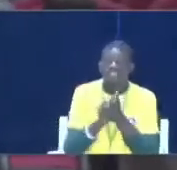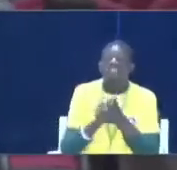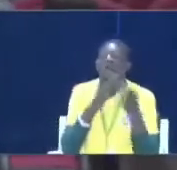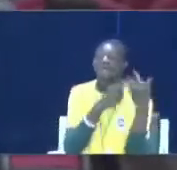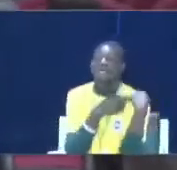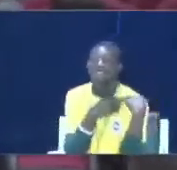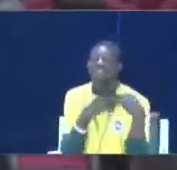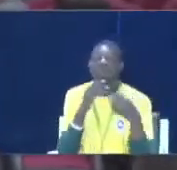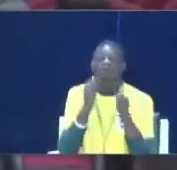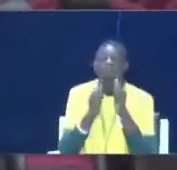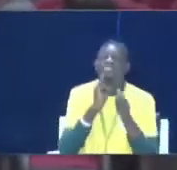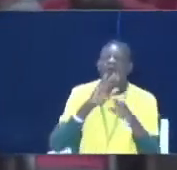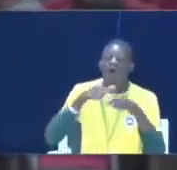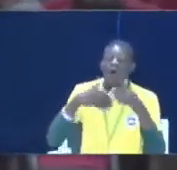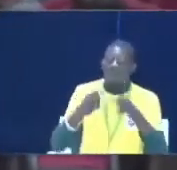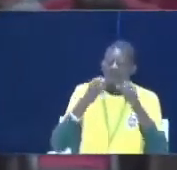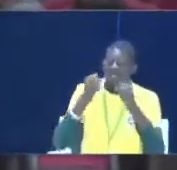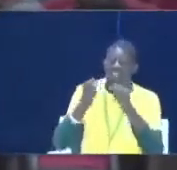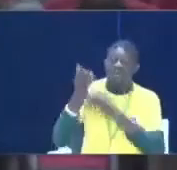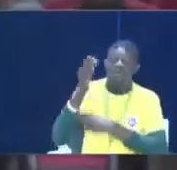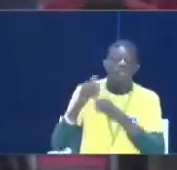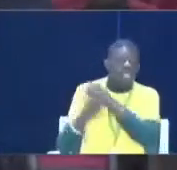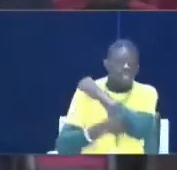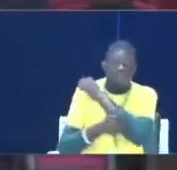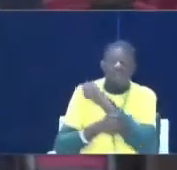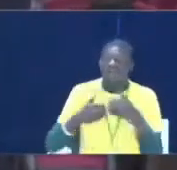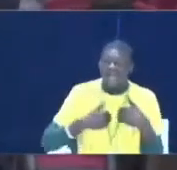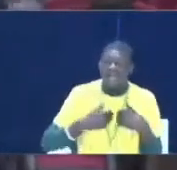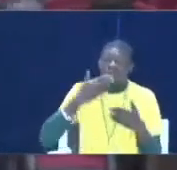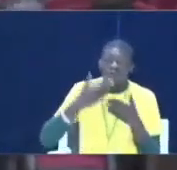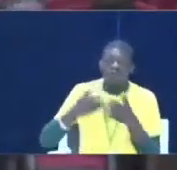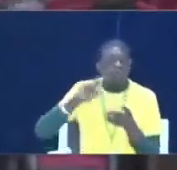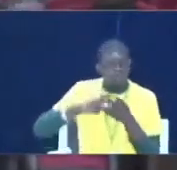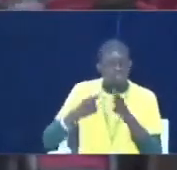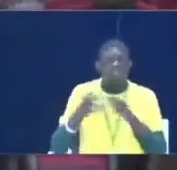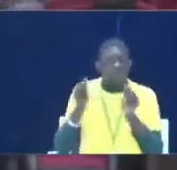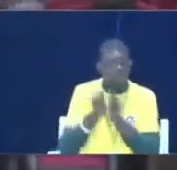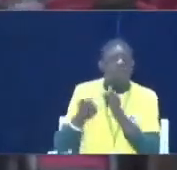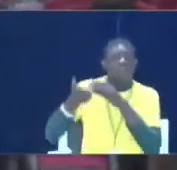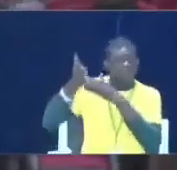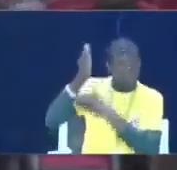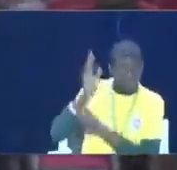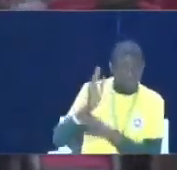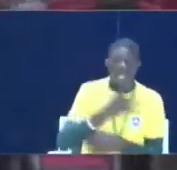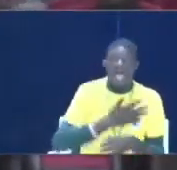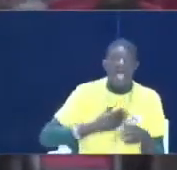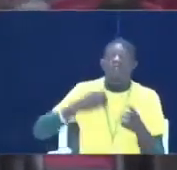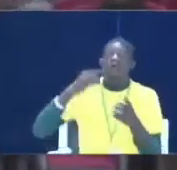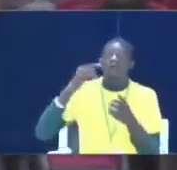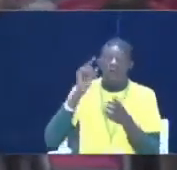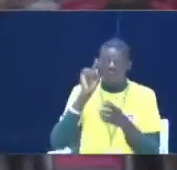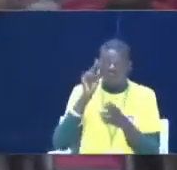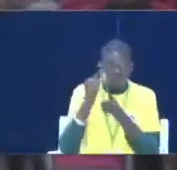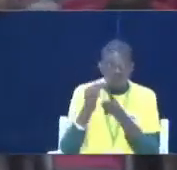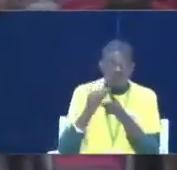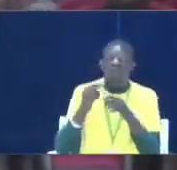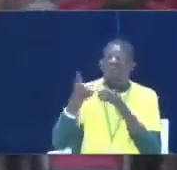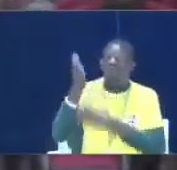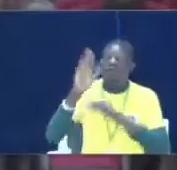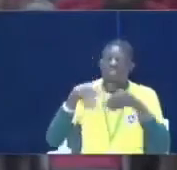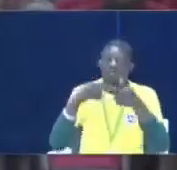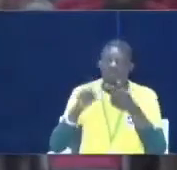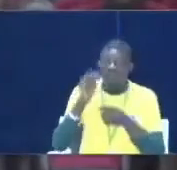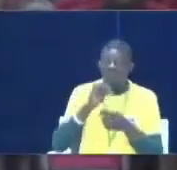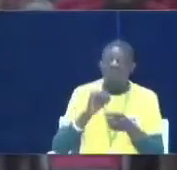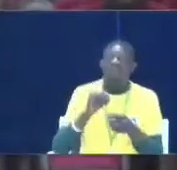Almighty. So Abraham was always raising altar. He had a relationship with God. And one singular word the Lord gave to Abraham,